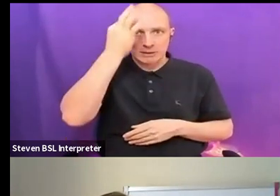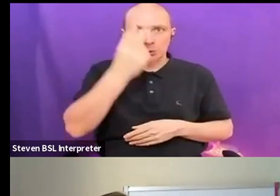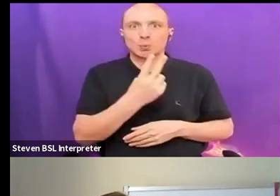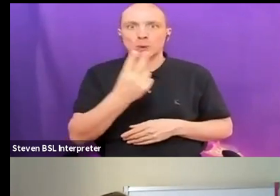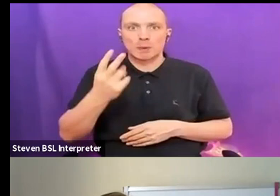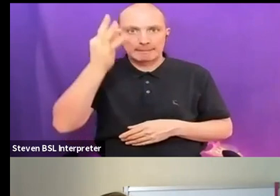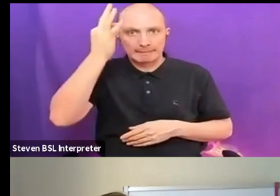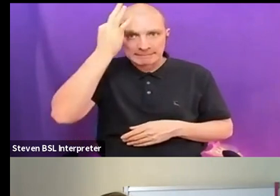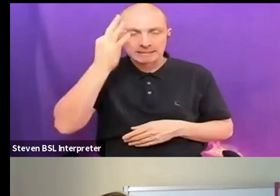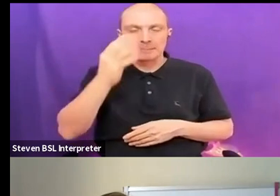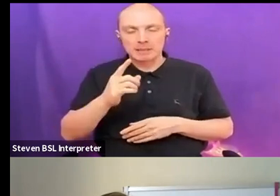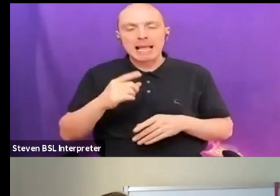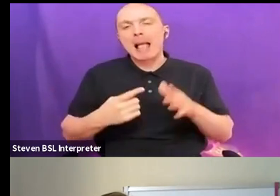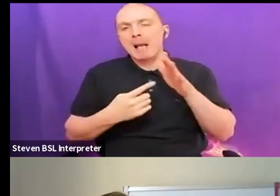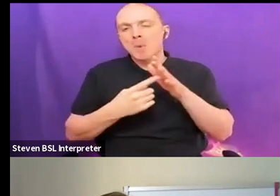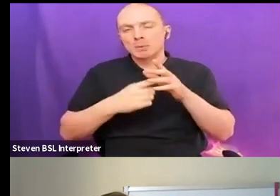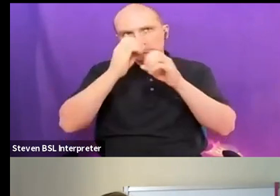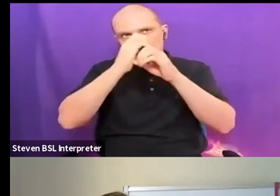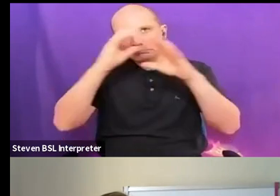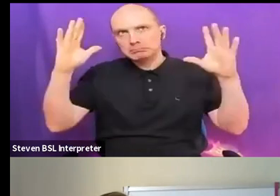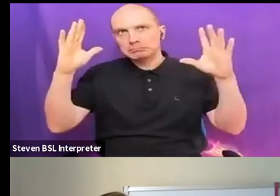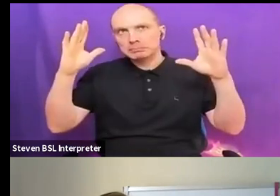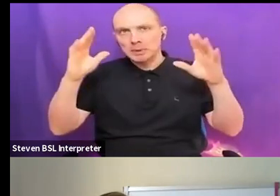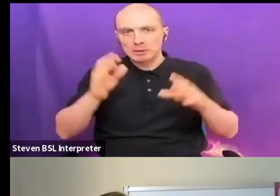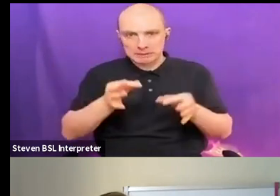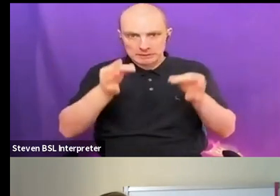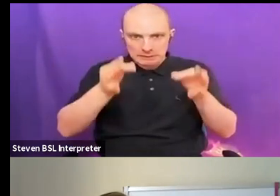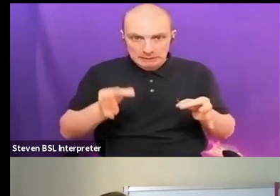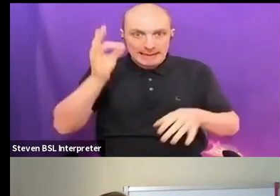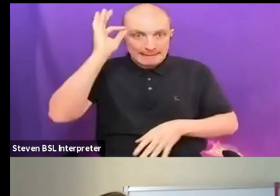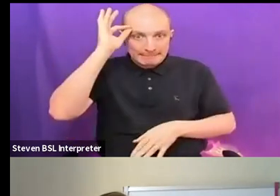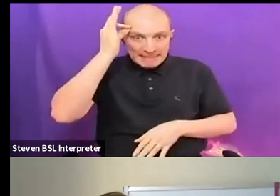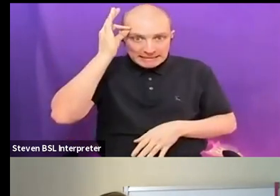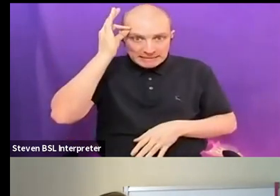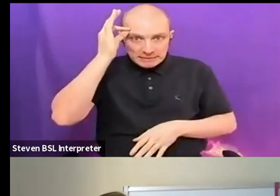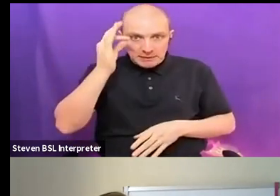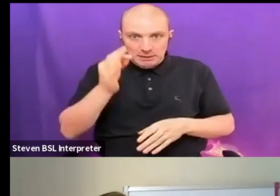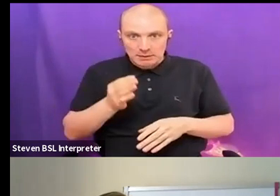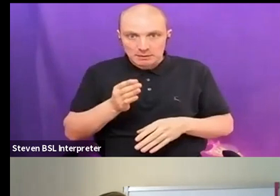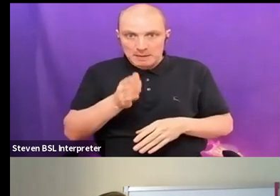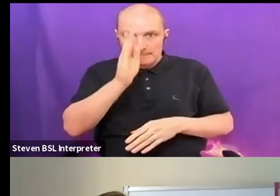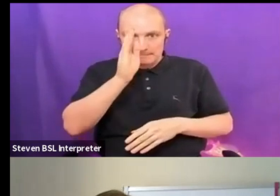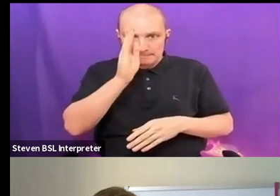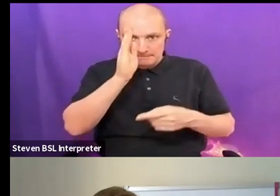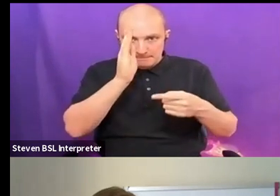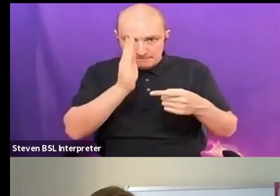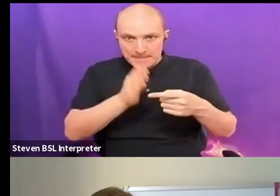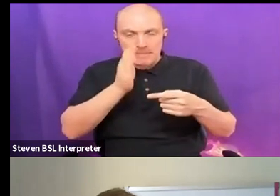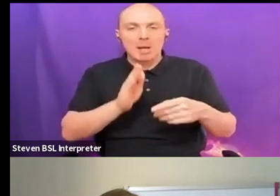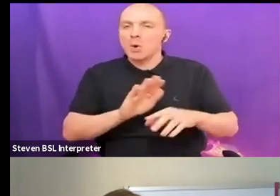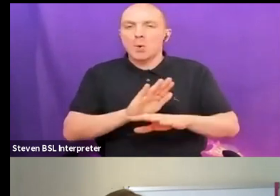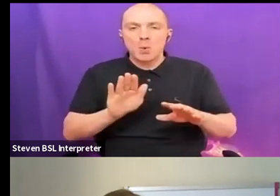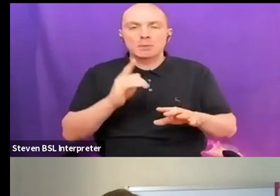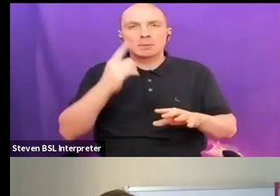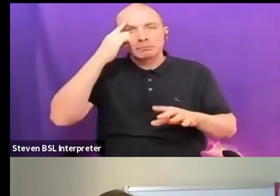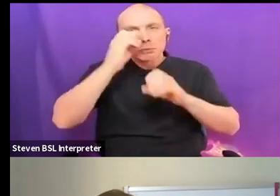here, but rather than exactly how many minutes it takes. But I think the other thing is to think about, we have to